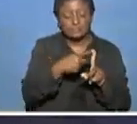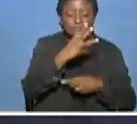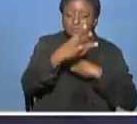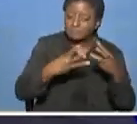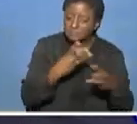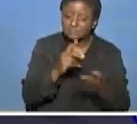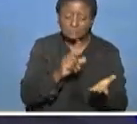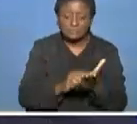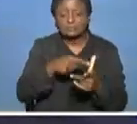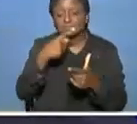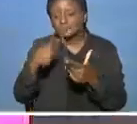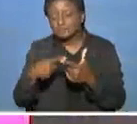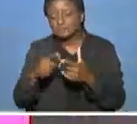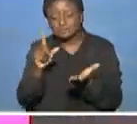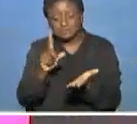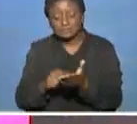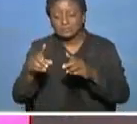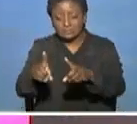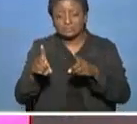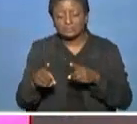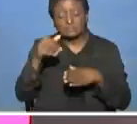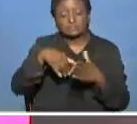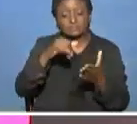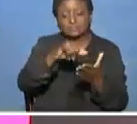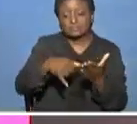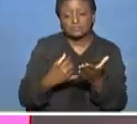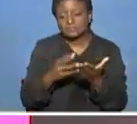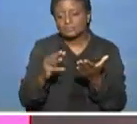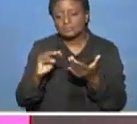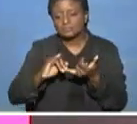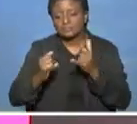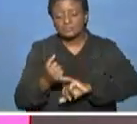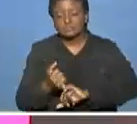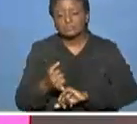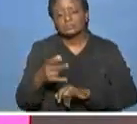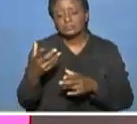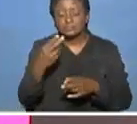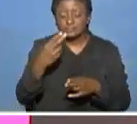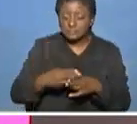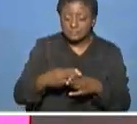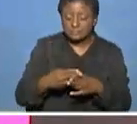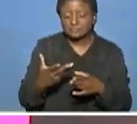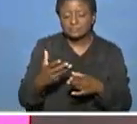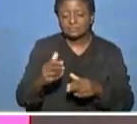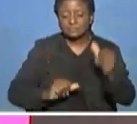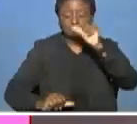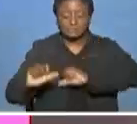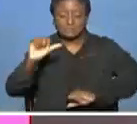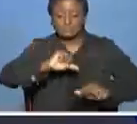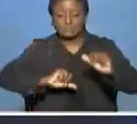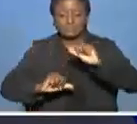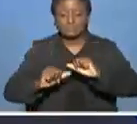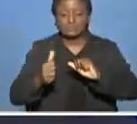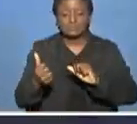news desk. In journalism, we have this thing called baptism by fire. Yeah, What's your baptism by fire moment? I've had my share of